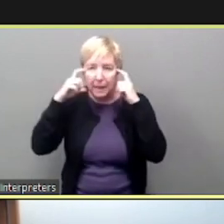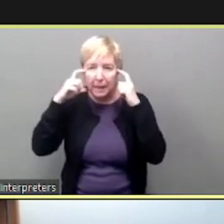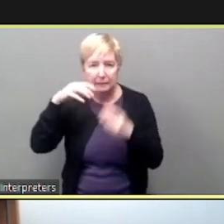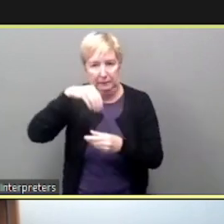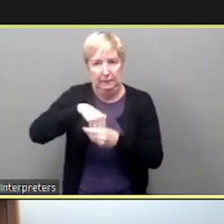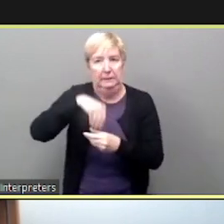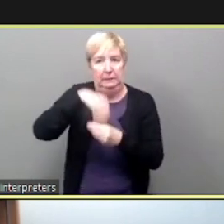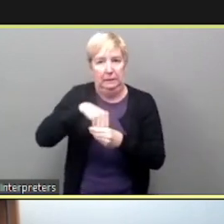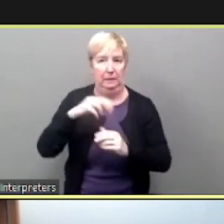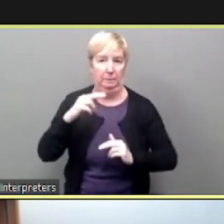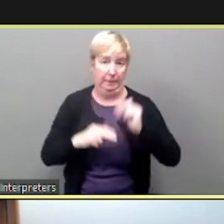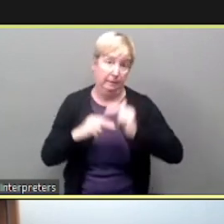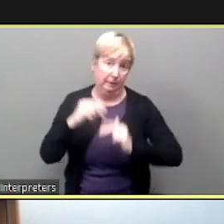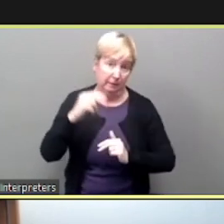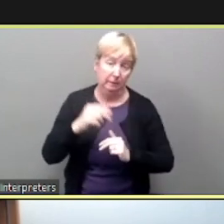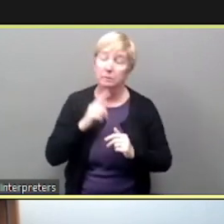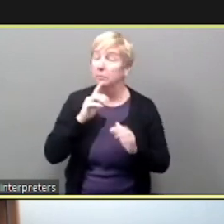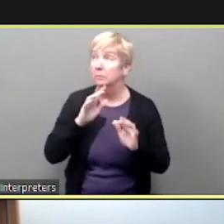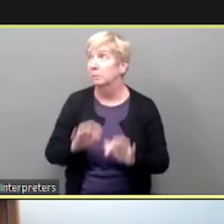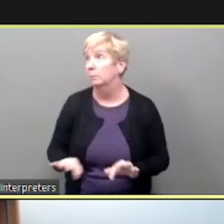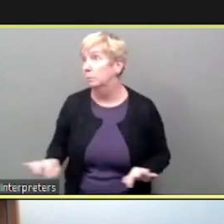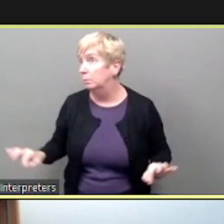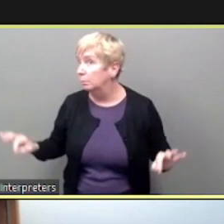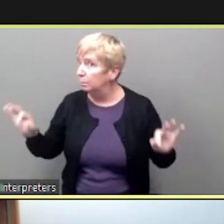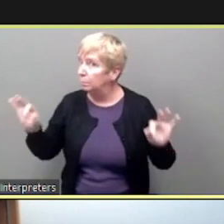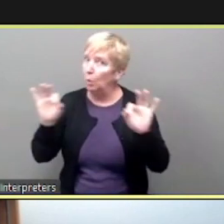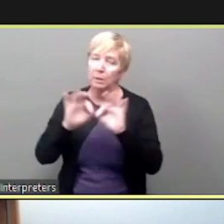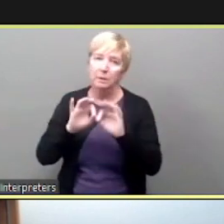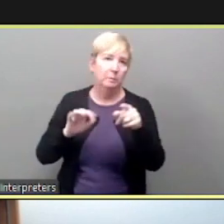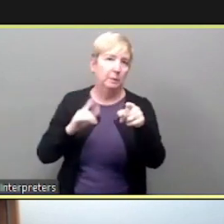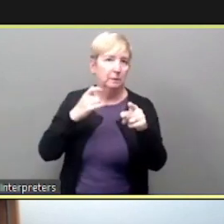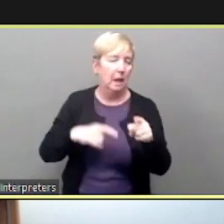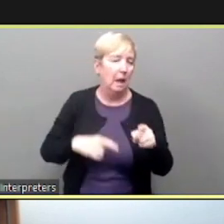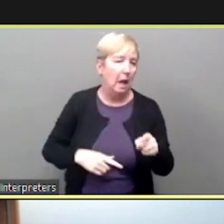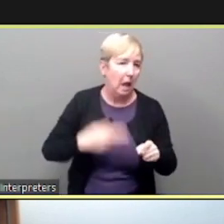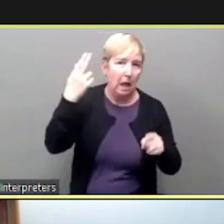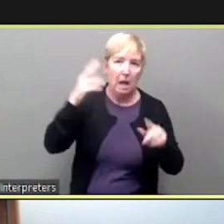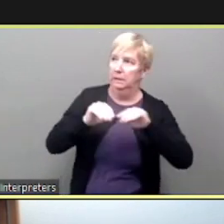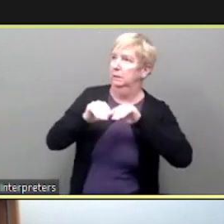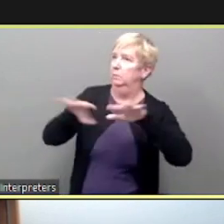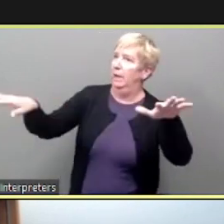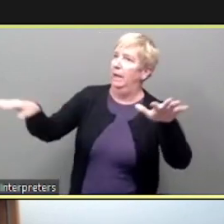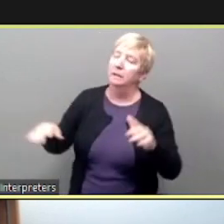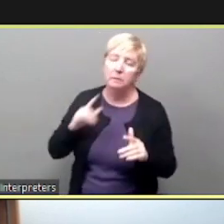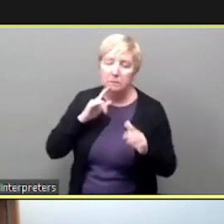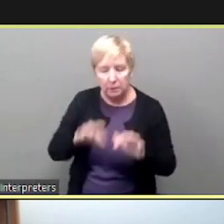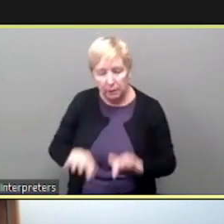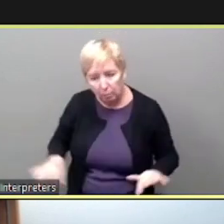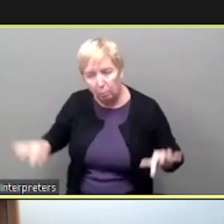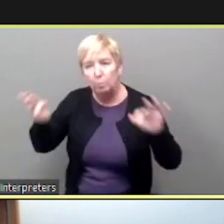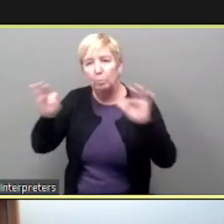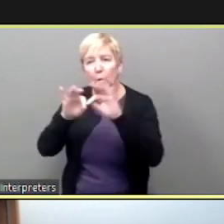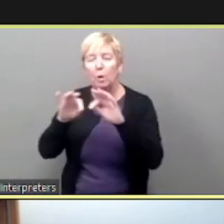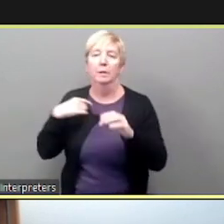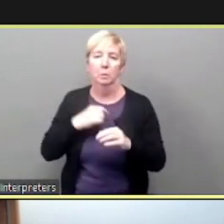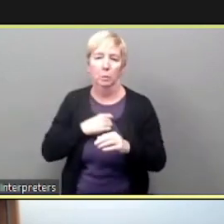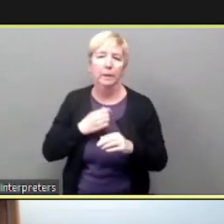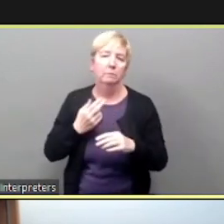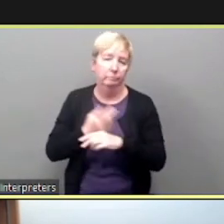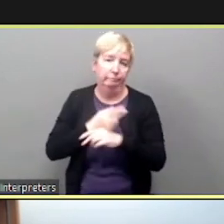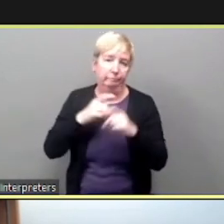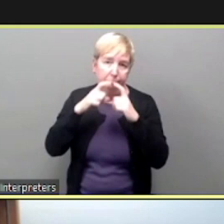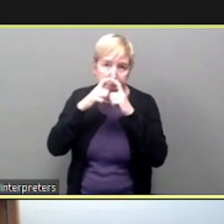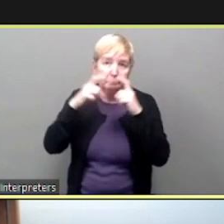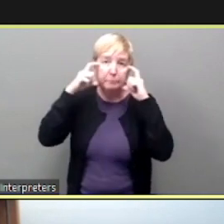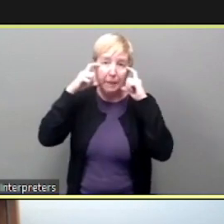really important when you have this high level of circulation of the virus. this is that when we're indoors in public, that